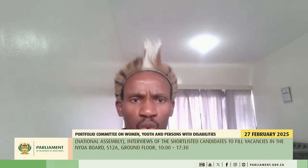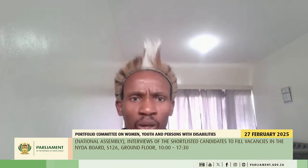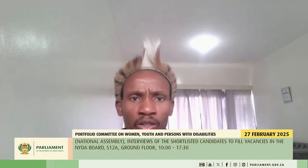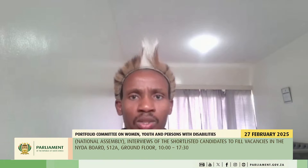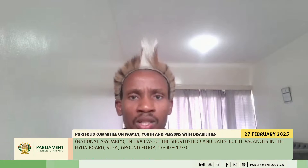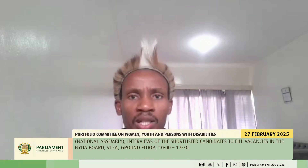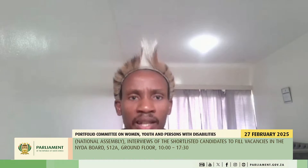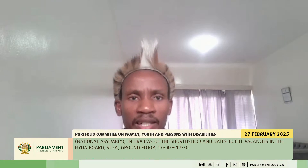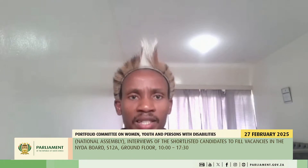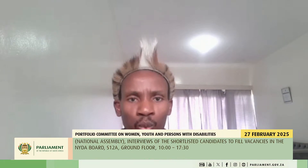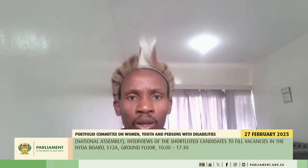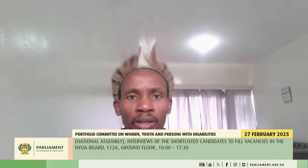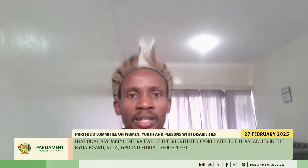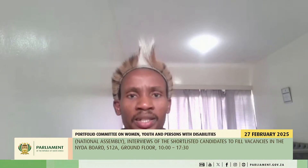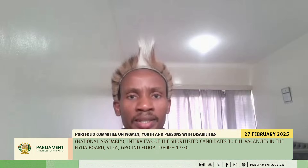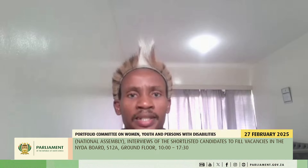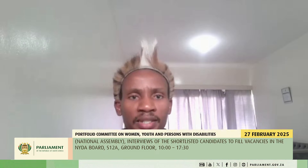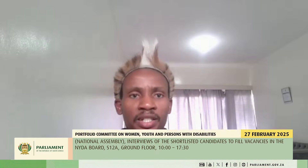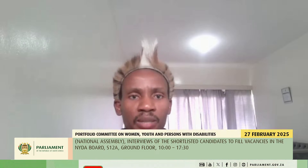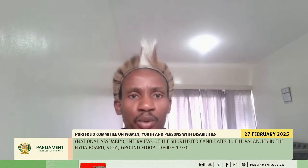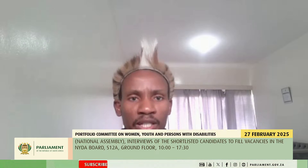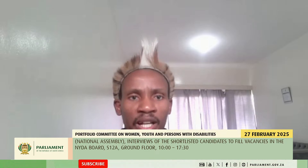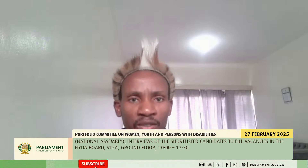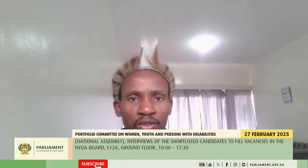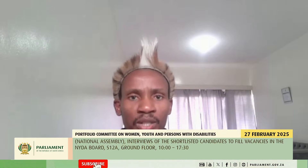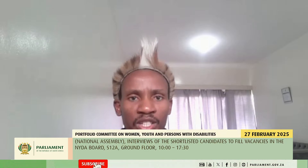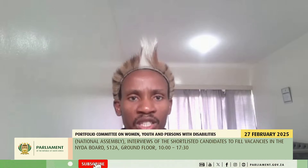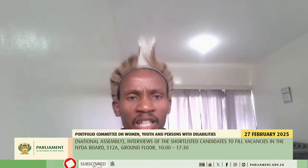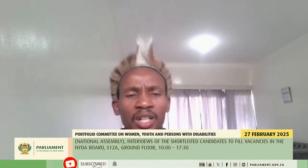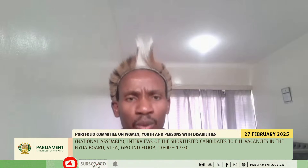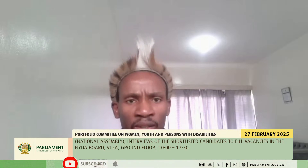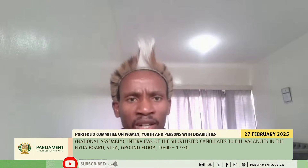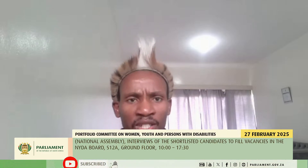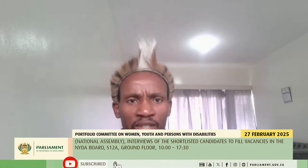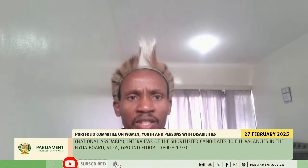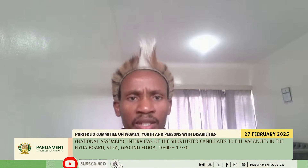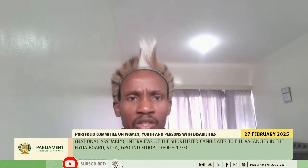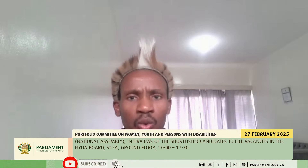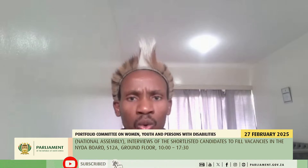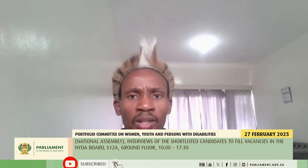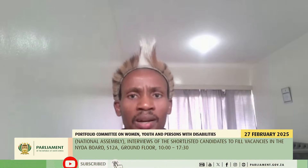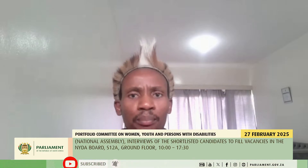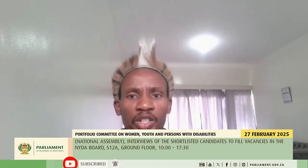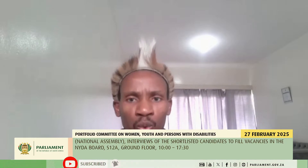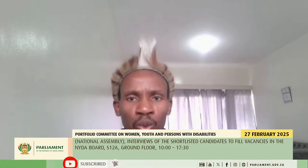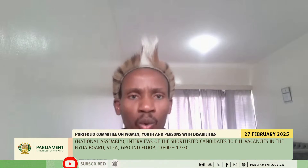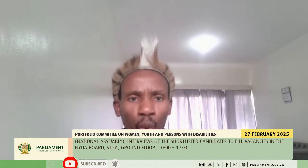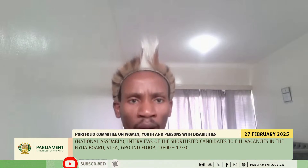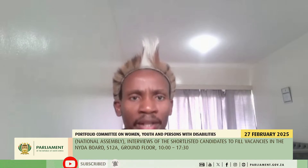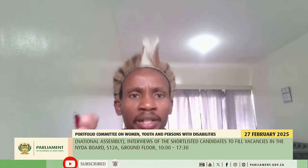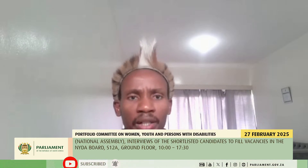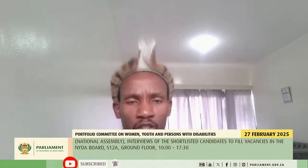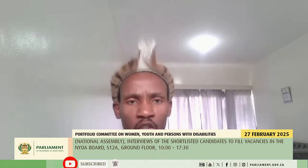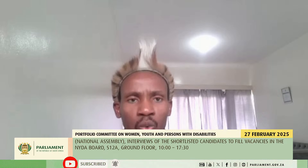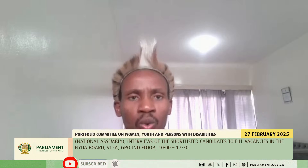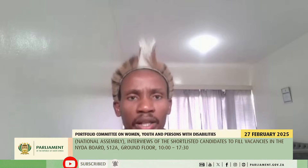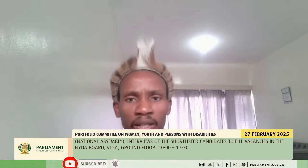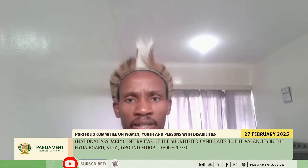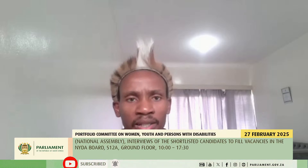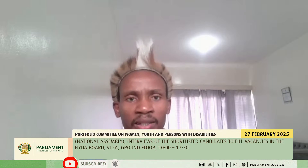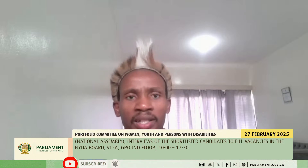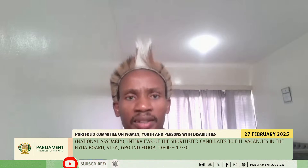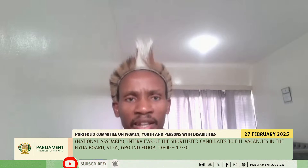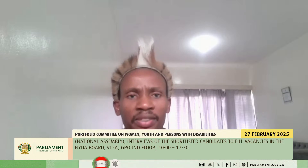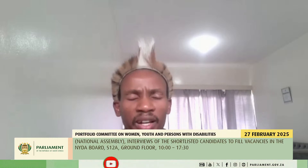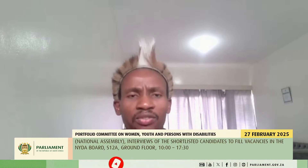binded as well to say that we as this certain political formation, we have achieved this goal by doing 1 and 2